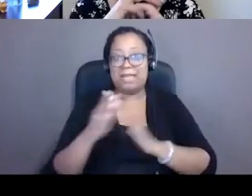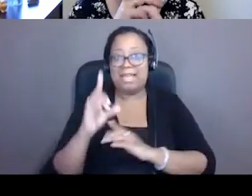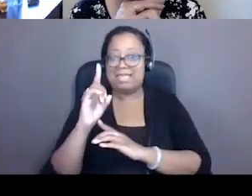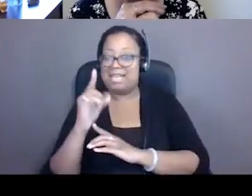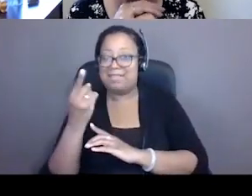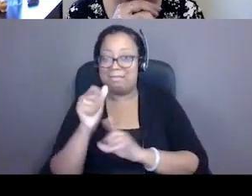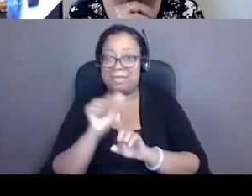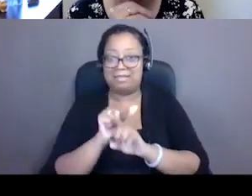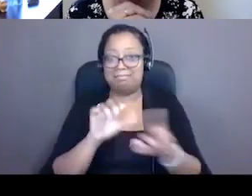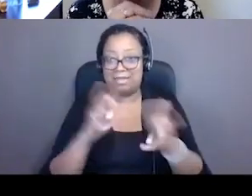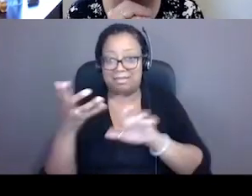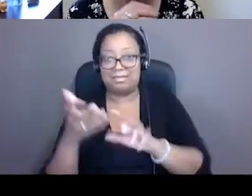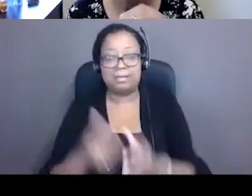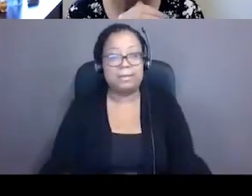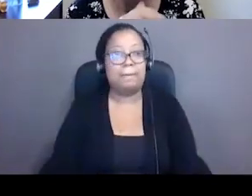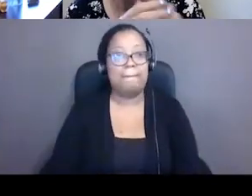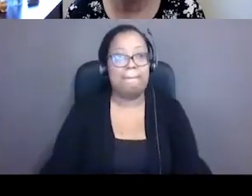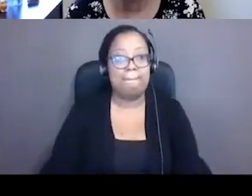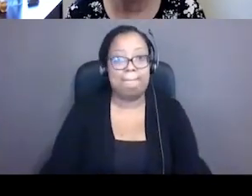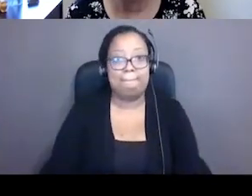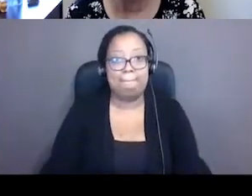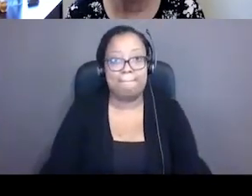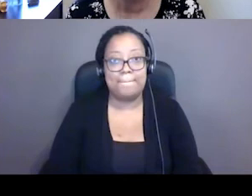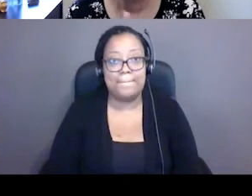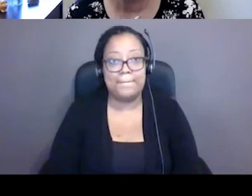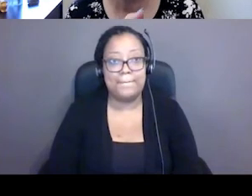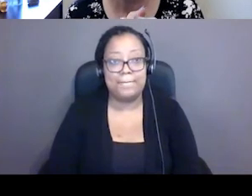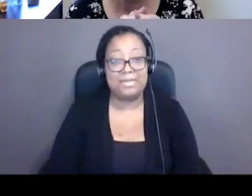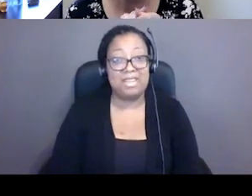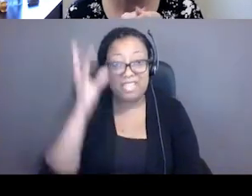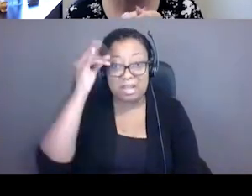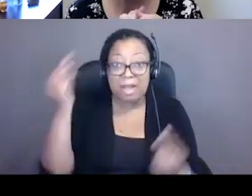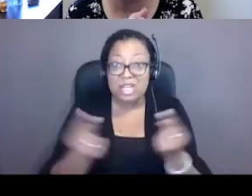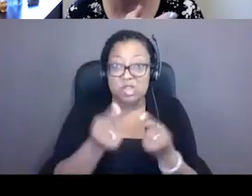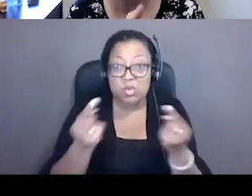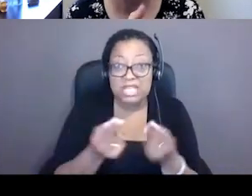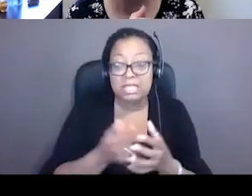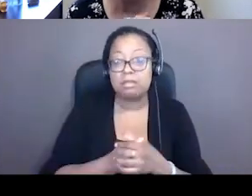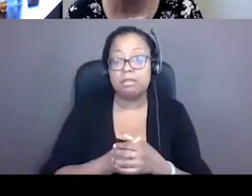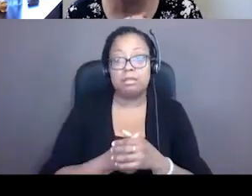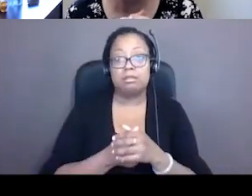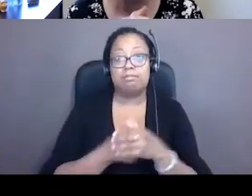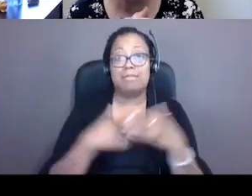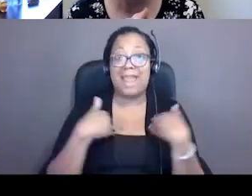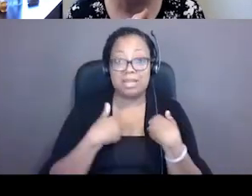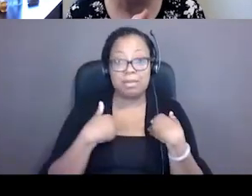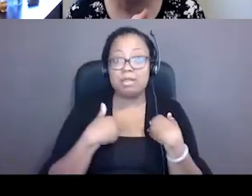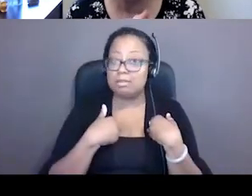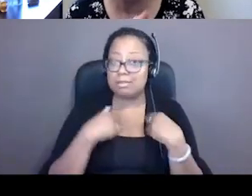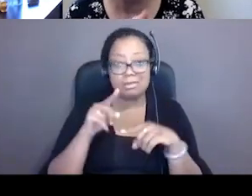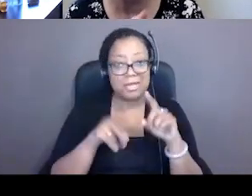wrong in any situation. We have to think about injuries. So, again, animals are